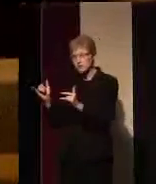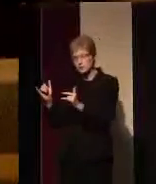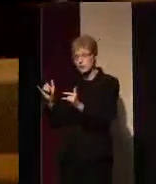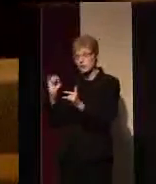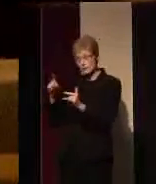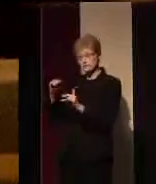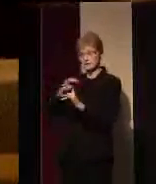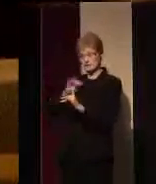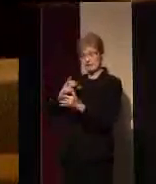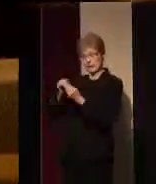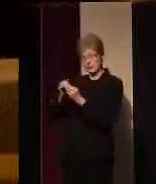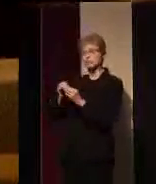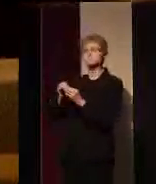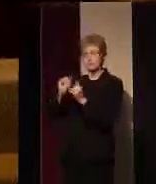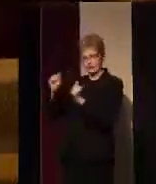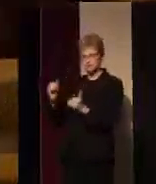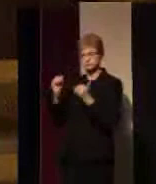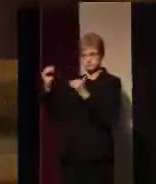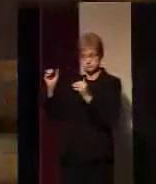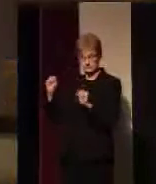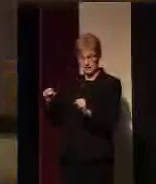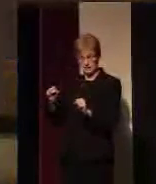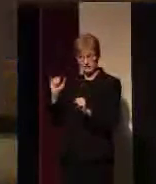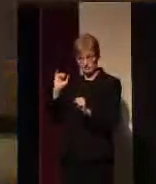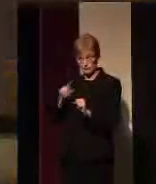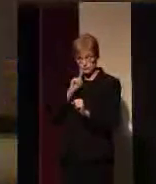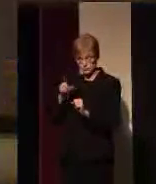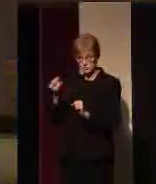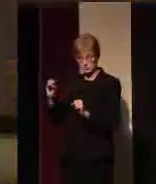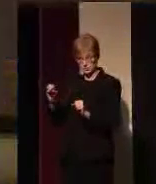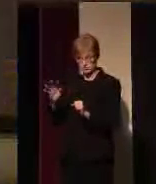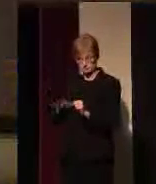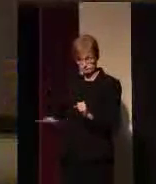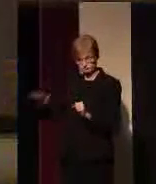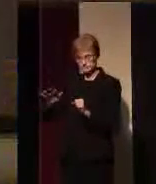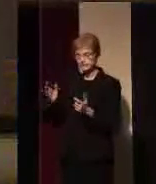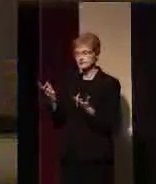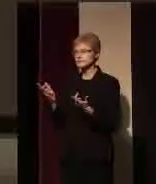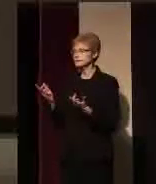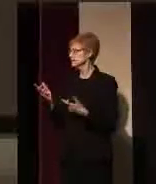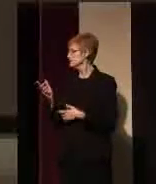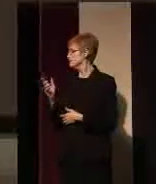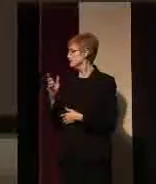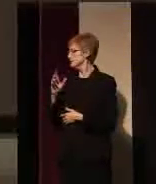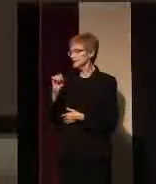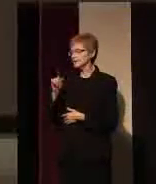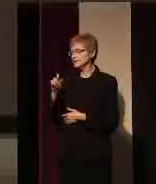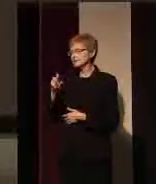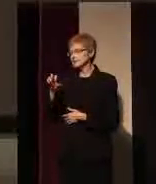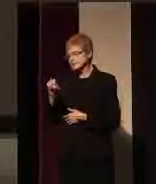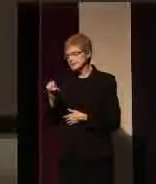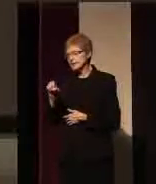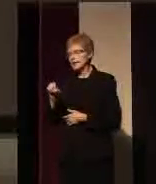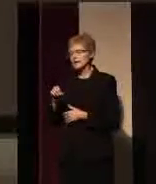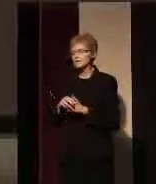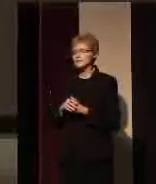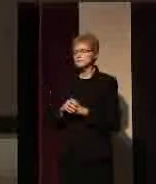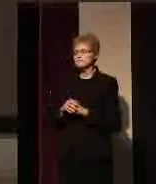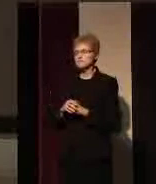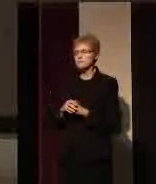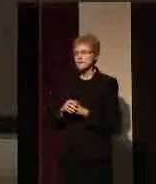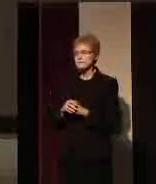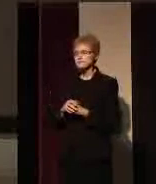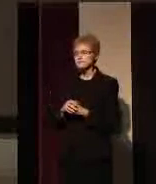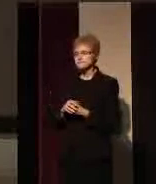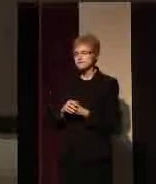The only thing that I know with regard to, I guess, most meaningful change with regard to that is